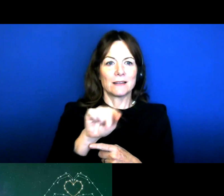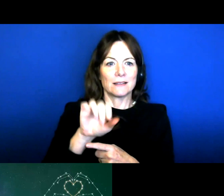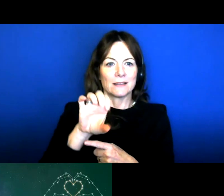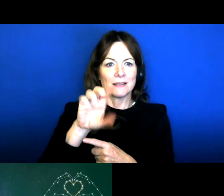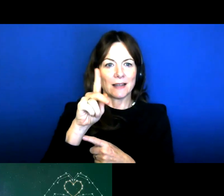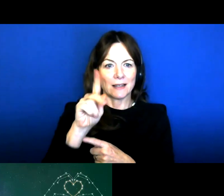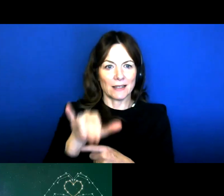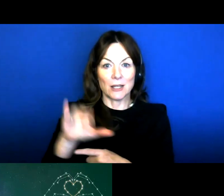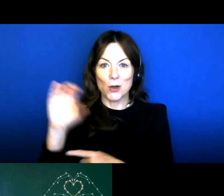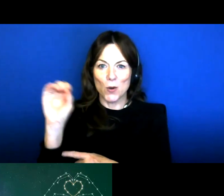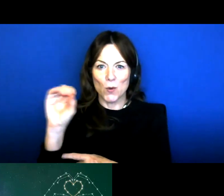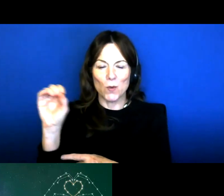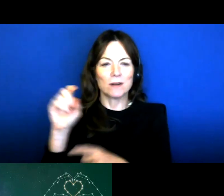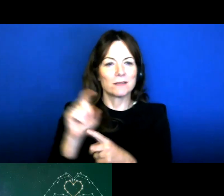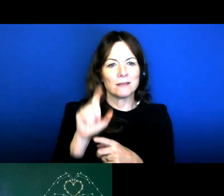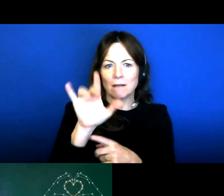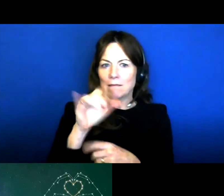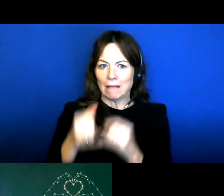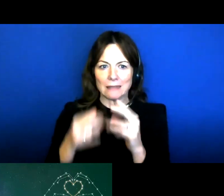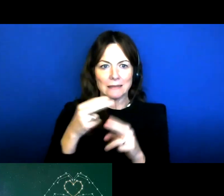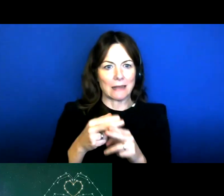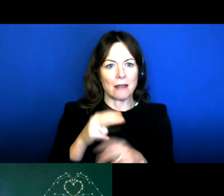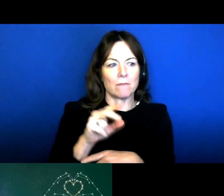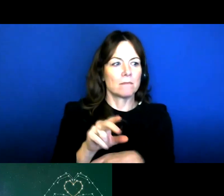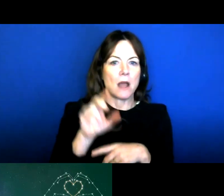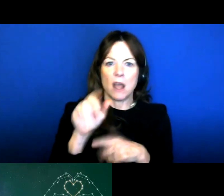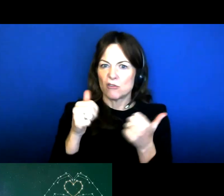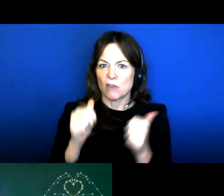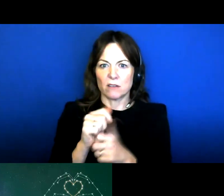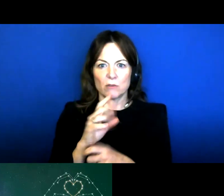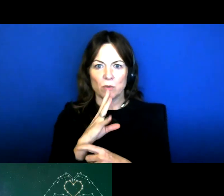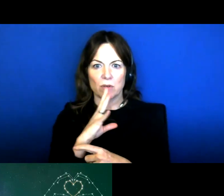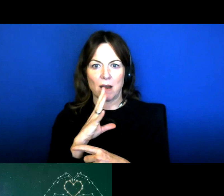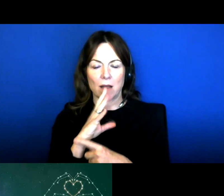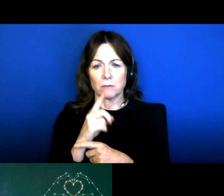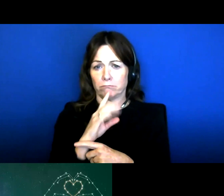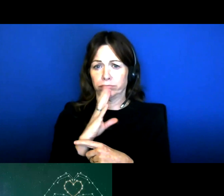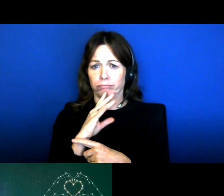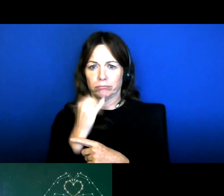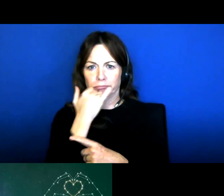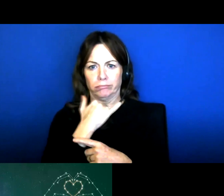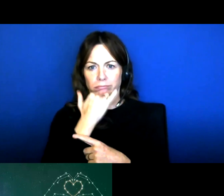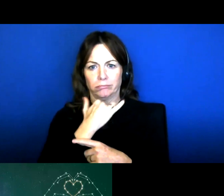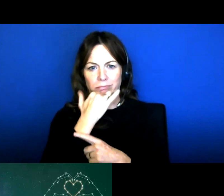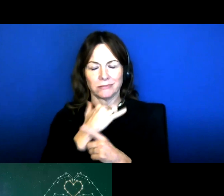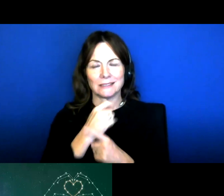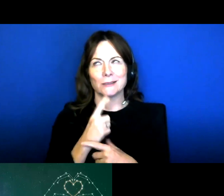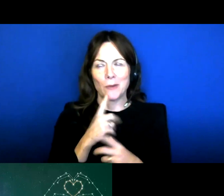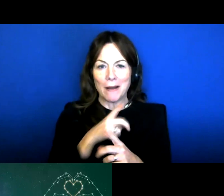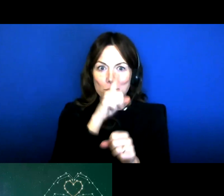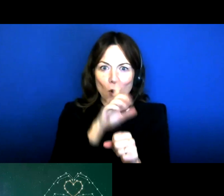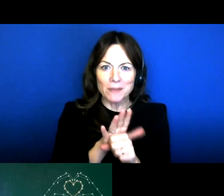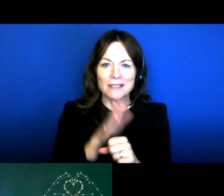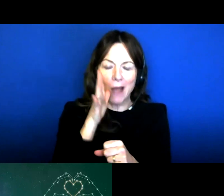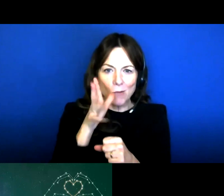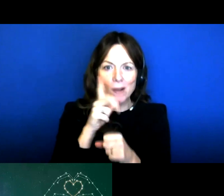as Zachy O because I've just tried to pronounce his last name and it didn't quite go as we had hoped. So I have promised him I will learn